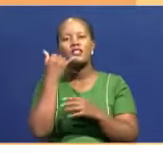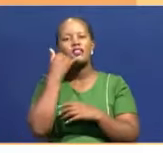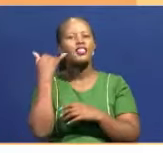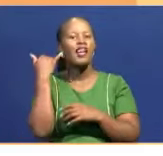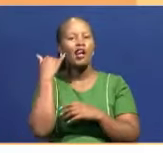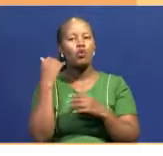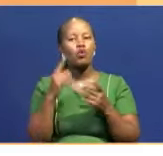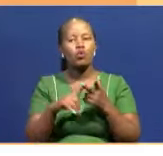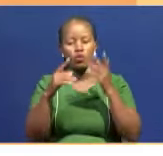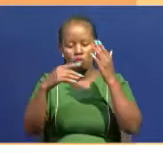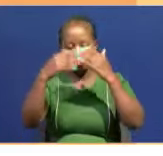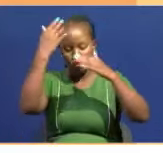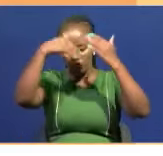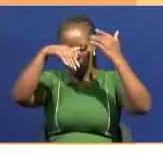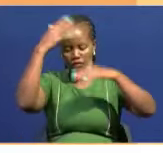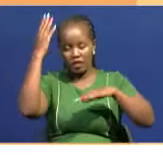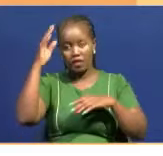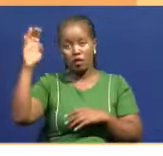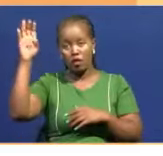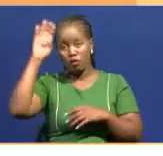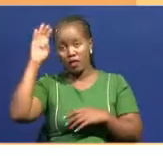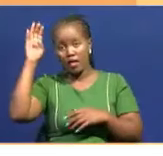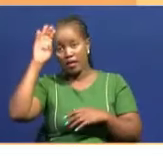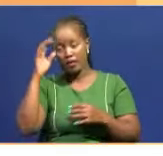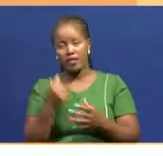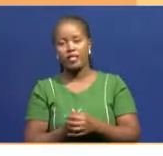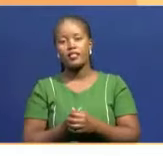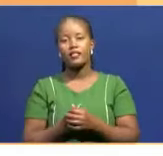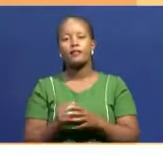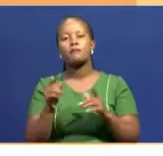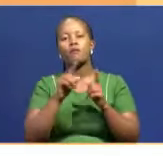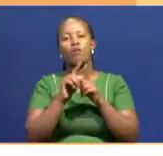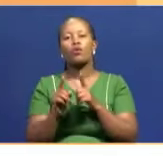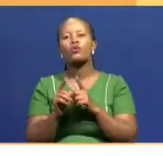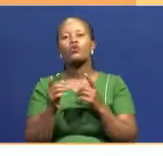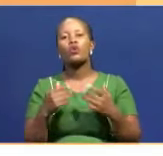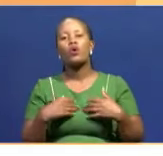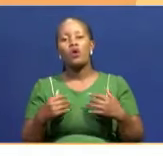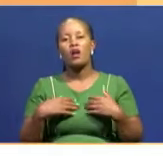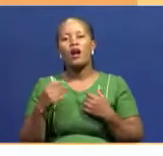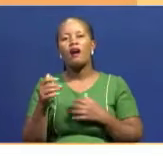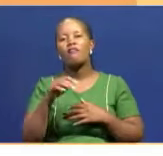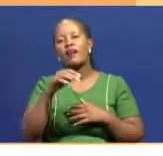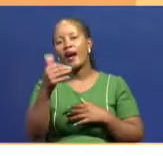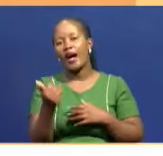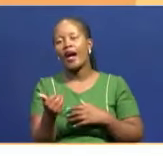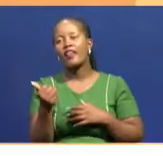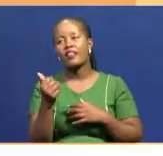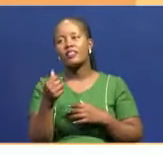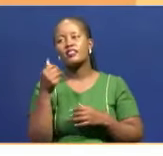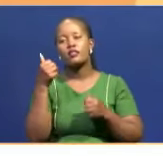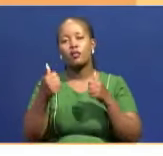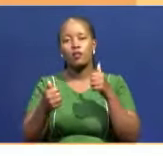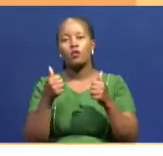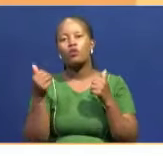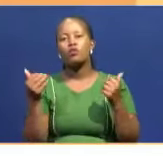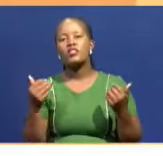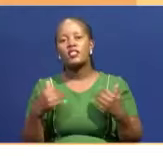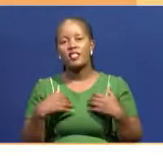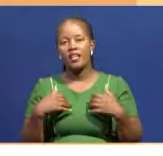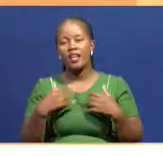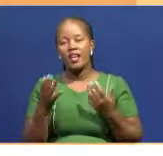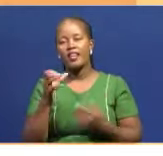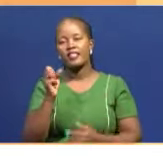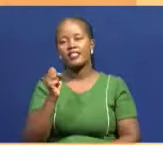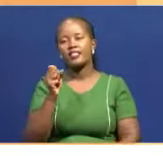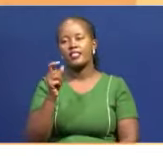Kabarak, University of Eldoret. And then you've got Rhinos, which is, you've got Strathmore, Daystar,